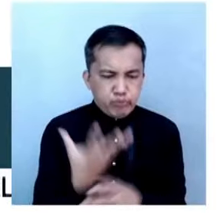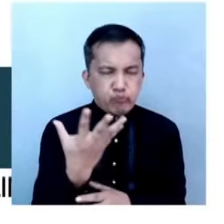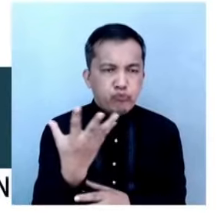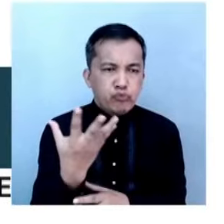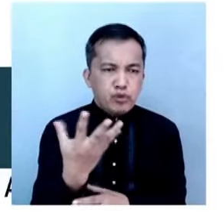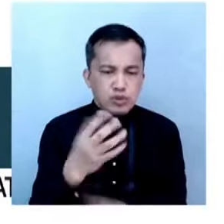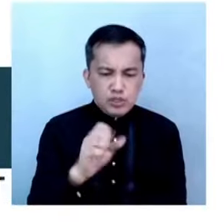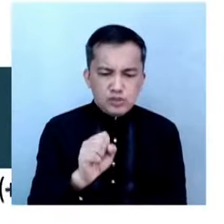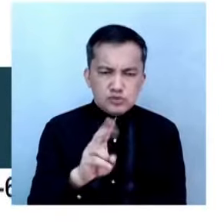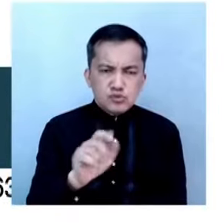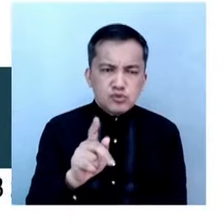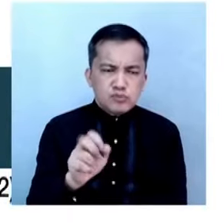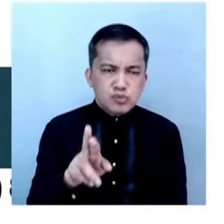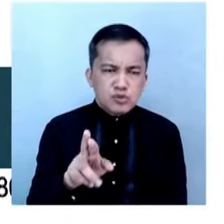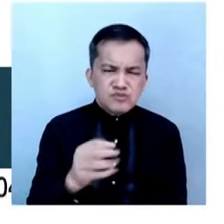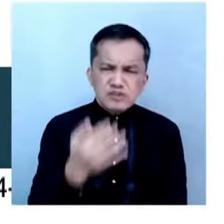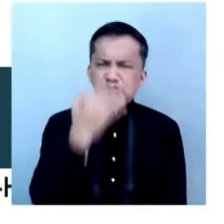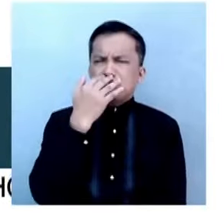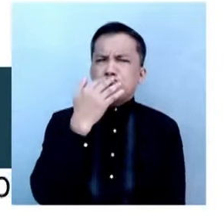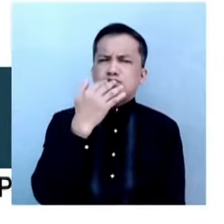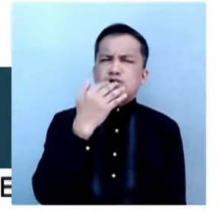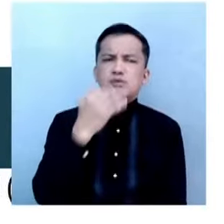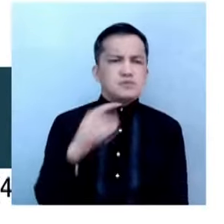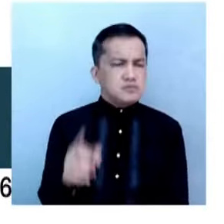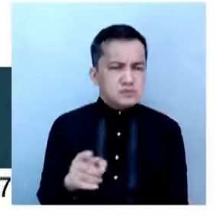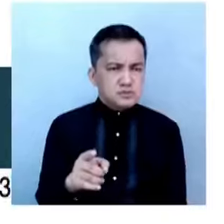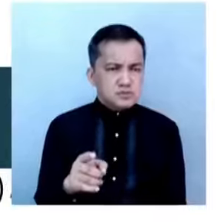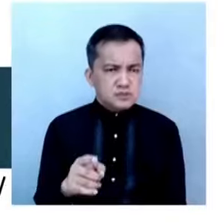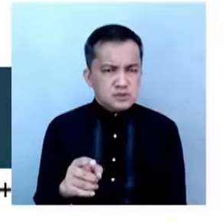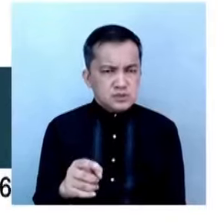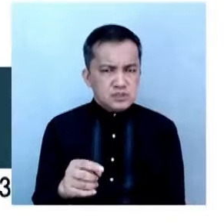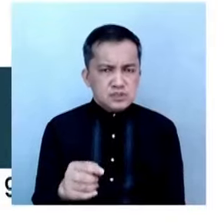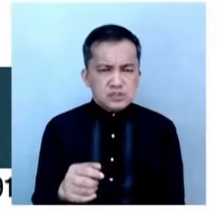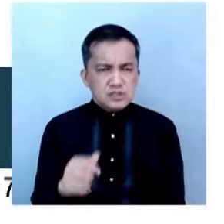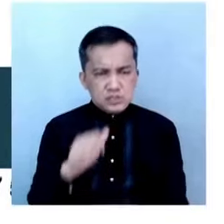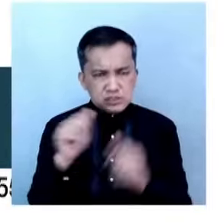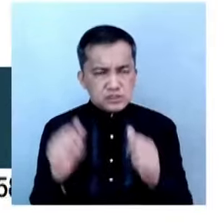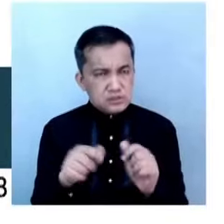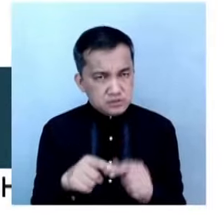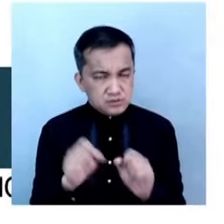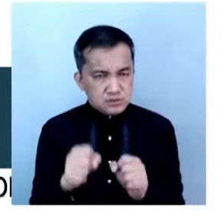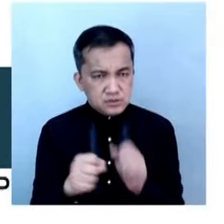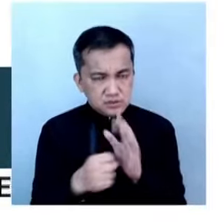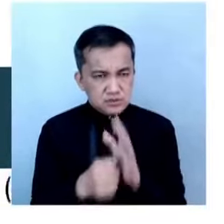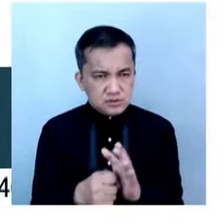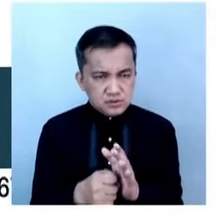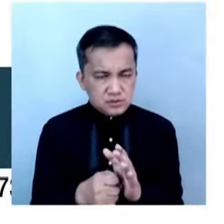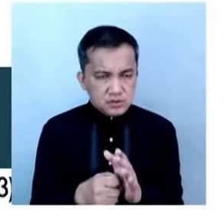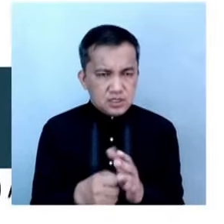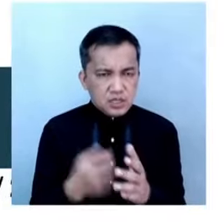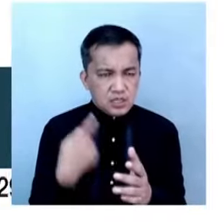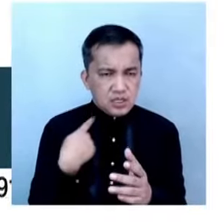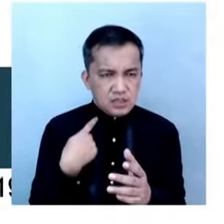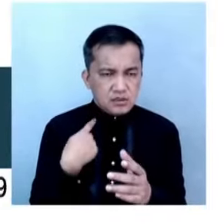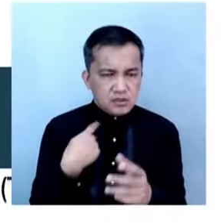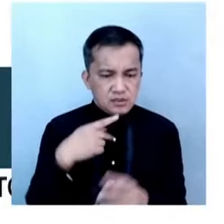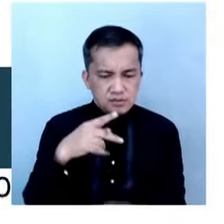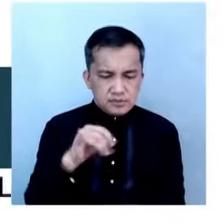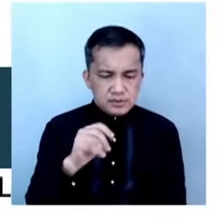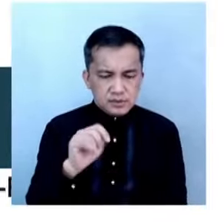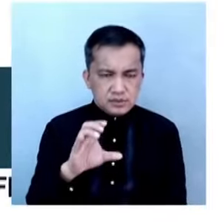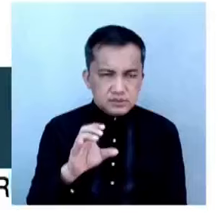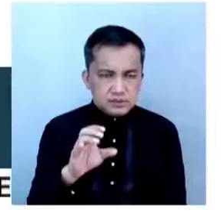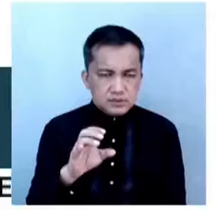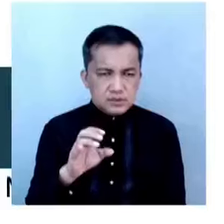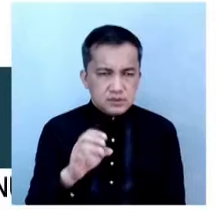sulfur was smelled, was evident in the air. Could this have been a sign that an impending phreatic